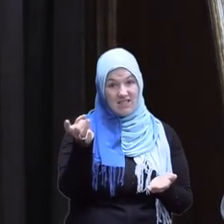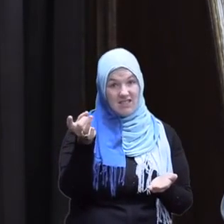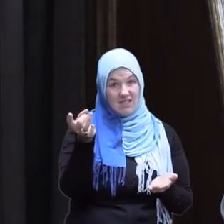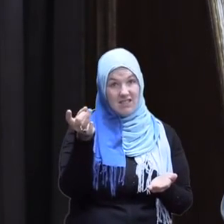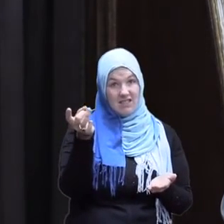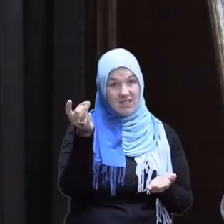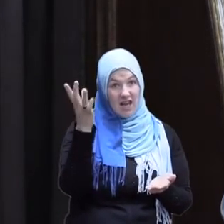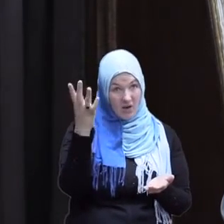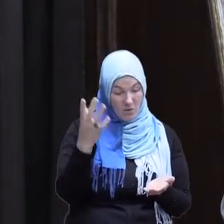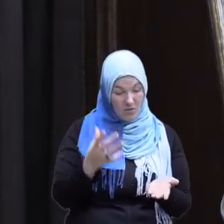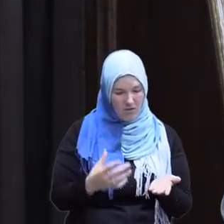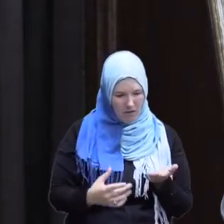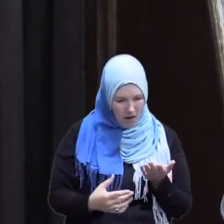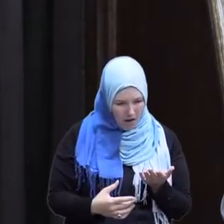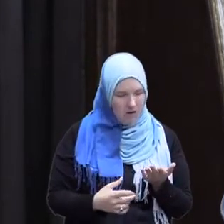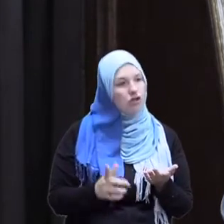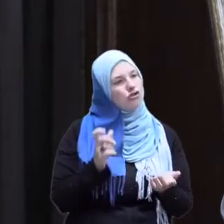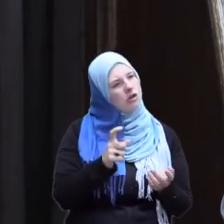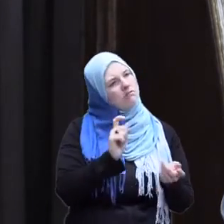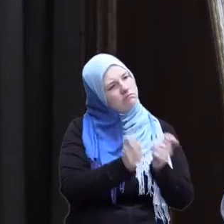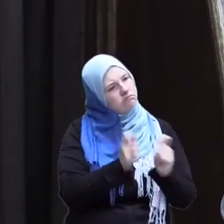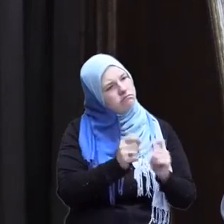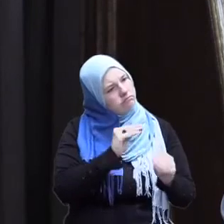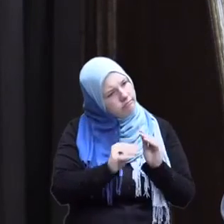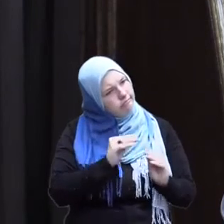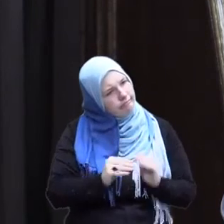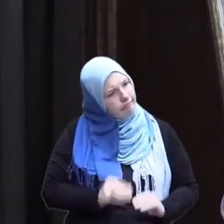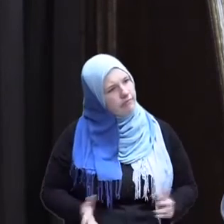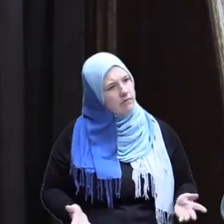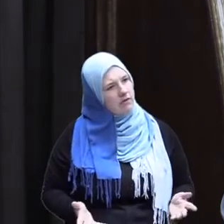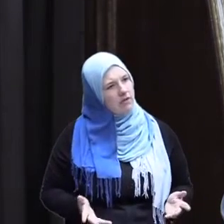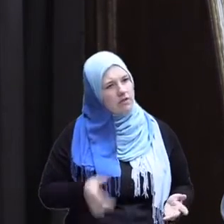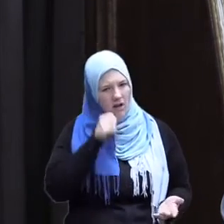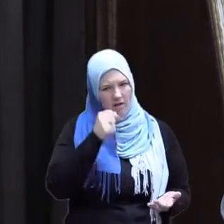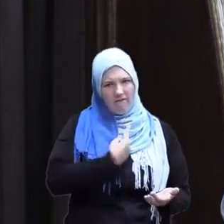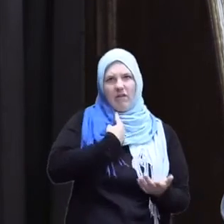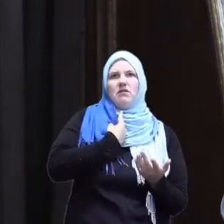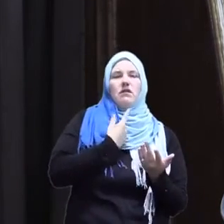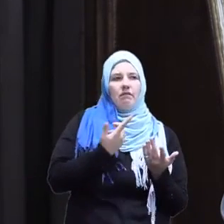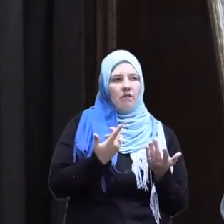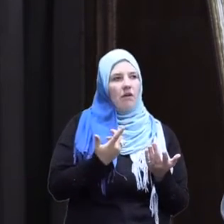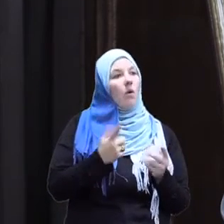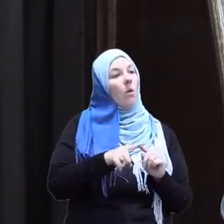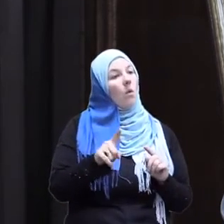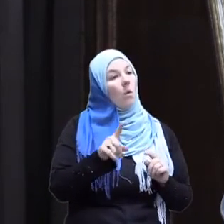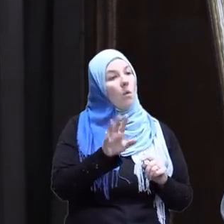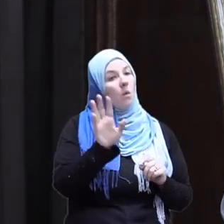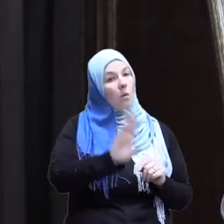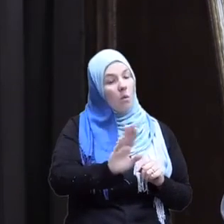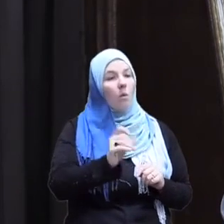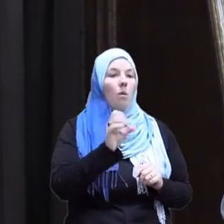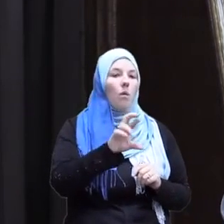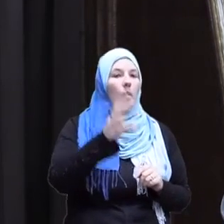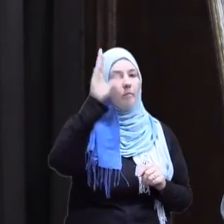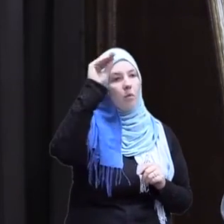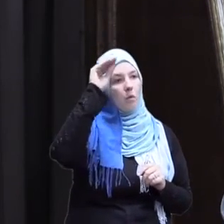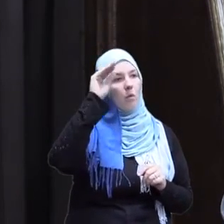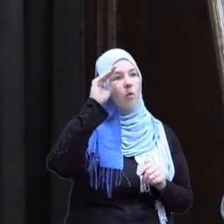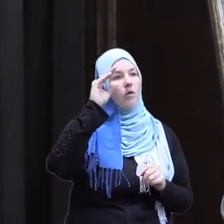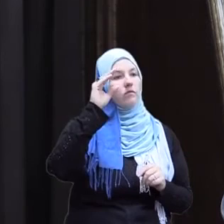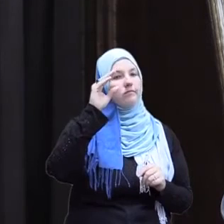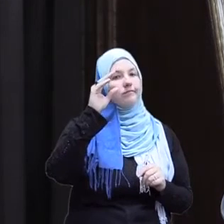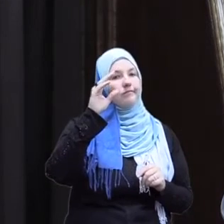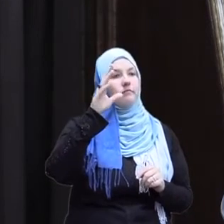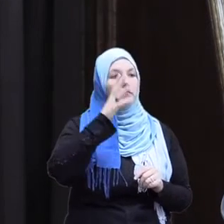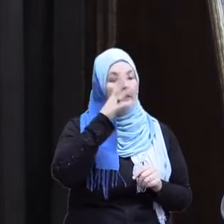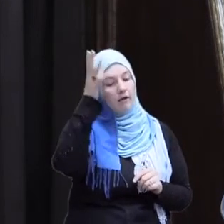not offensive. When your mom tells you, avoid this habit, it will